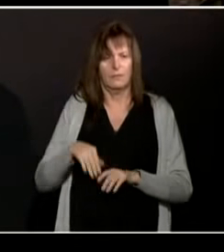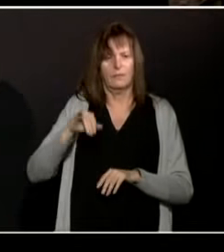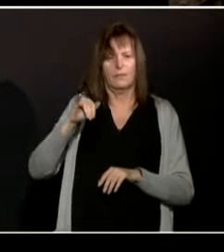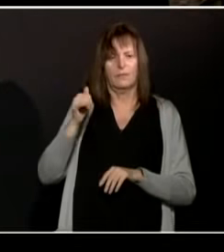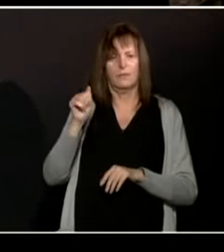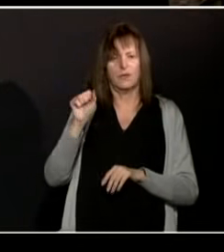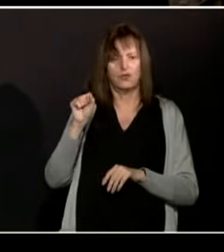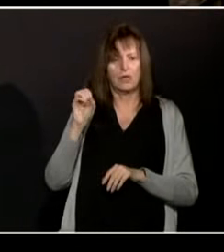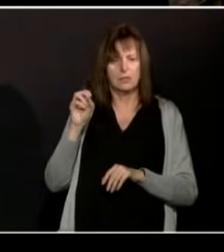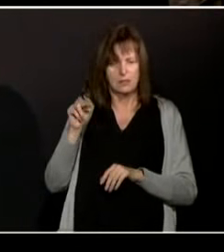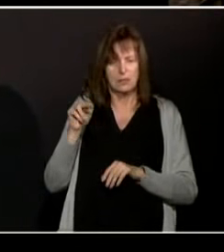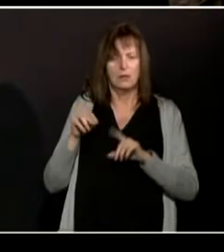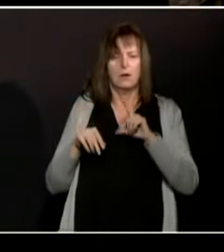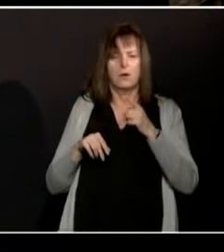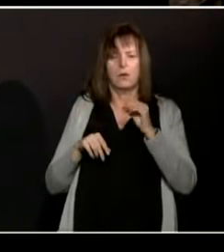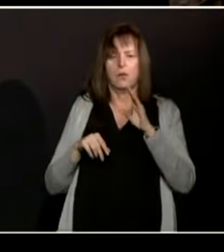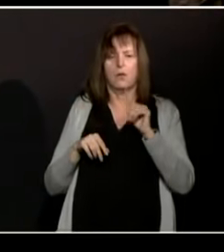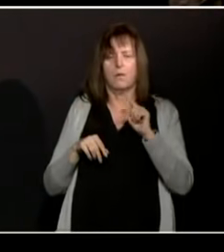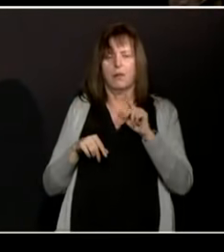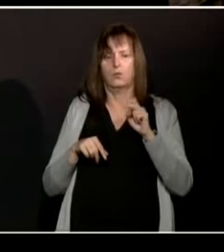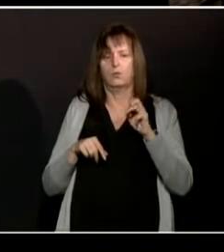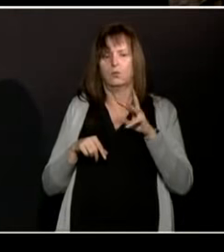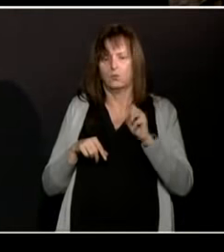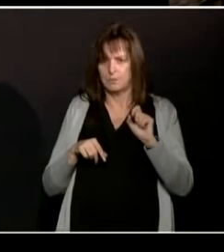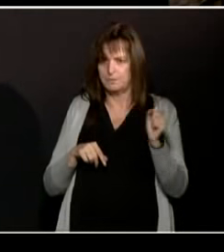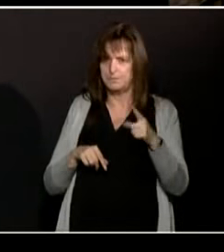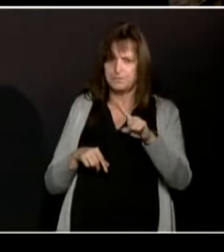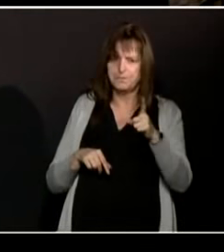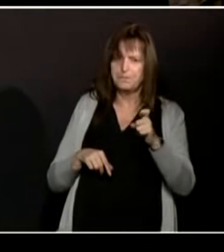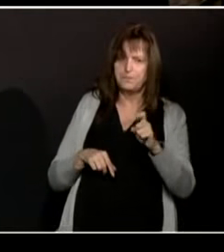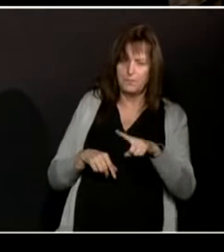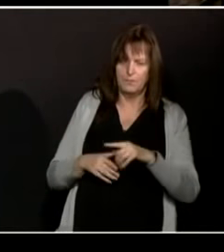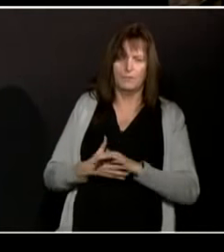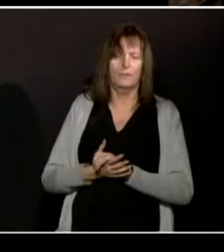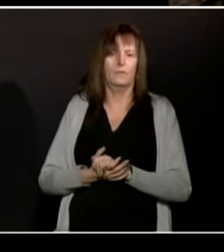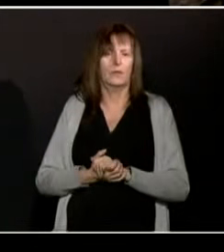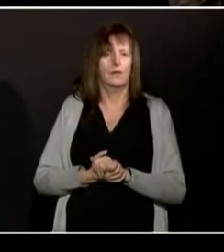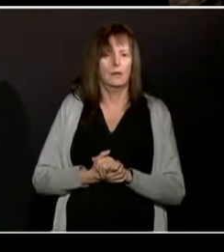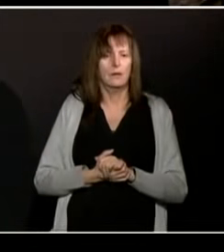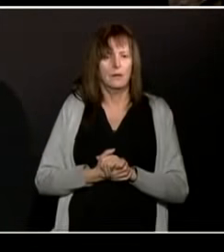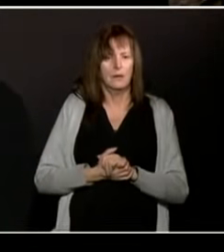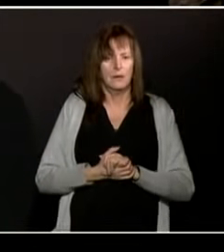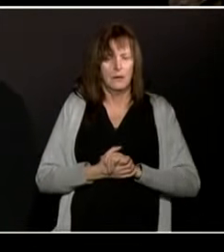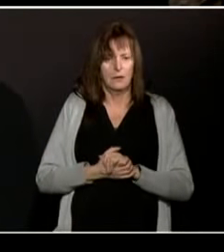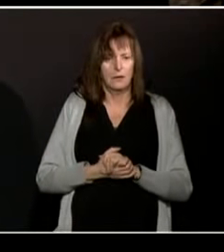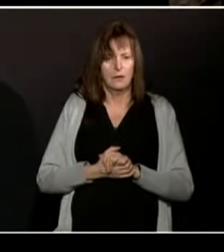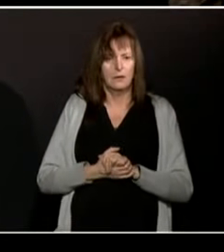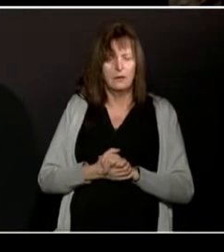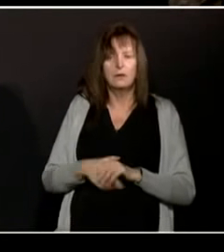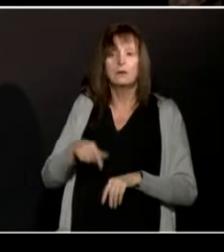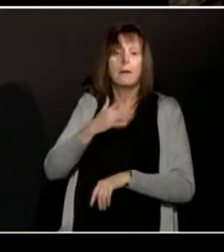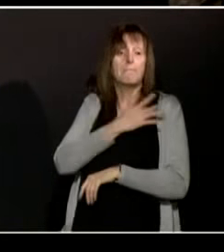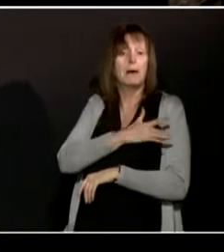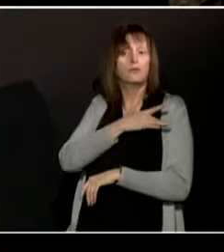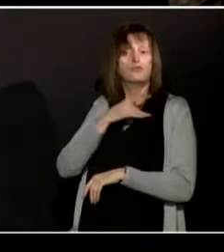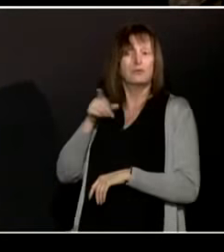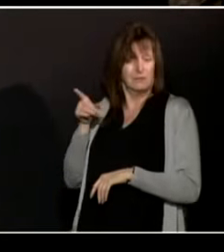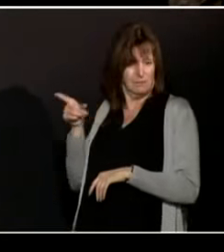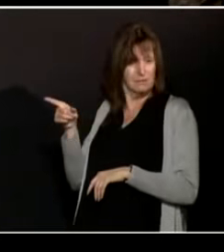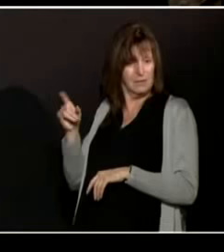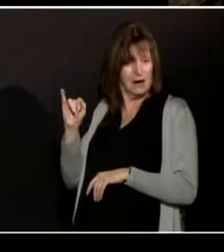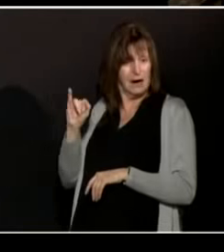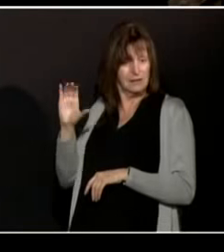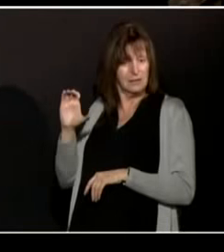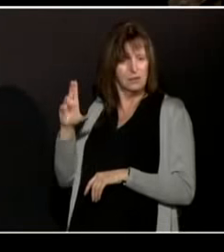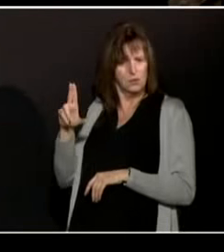taking the question. I want to zero in on the patients that are in ICU right now. The question I tried to look up and tried to understand